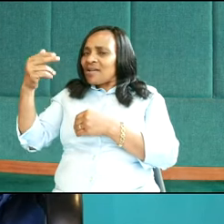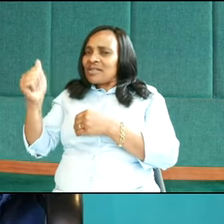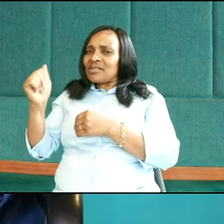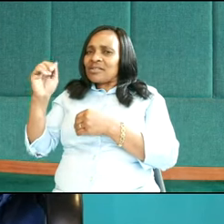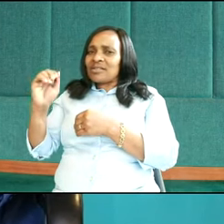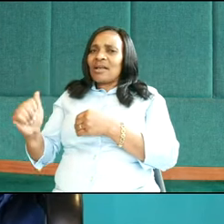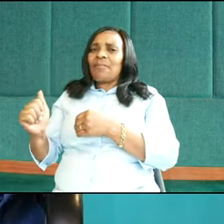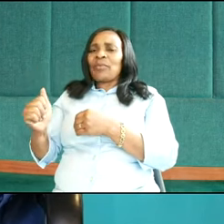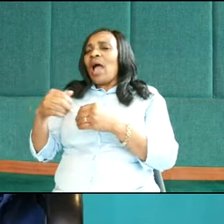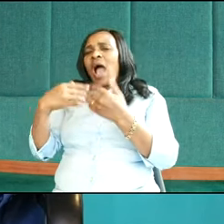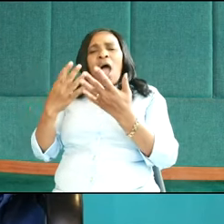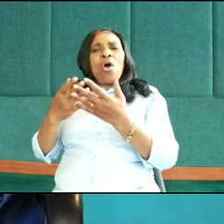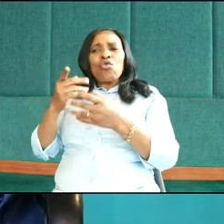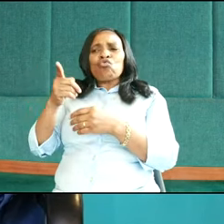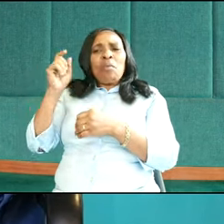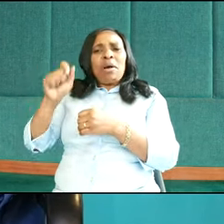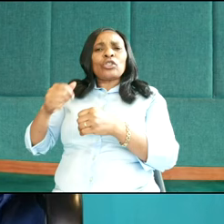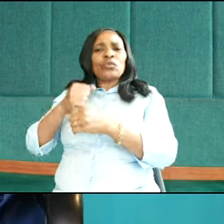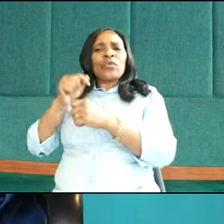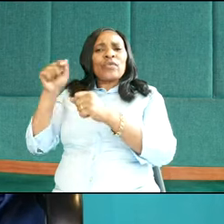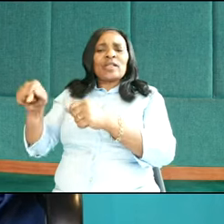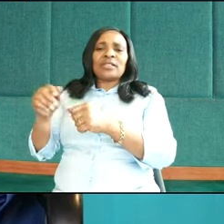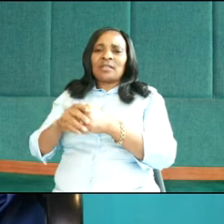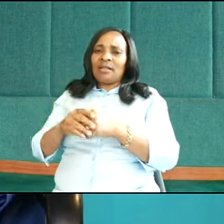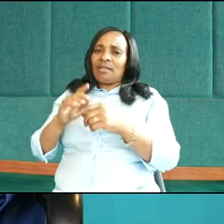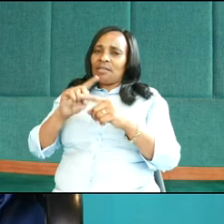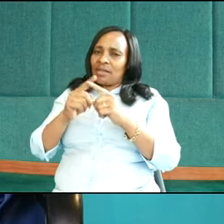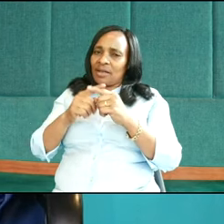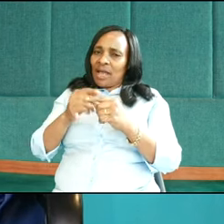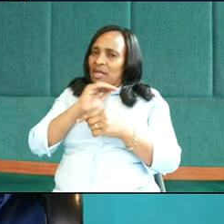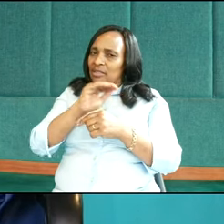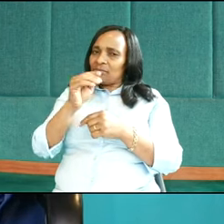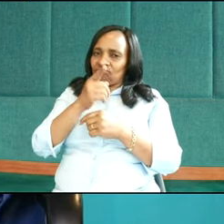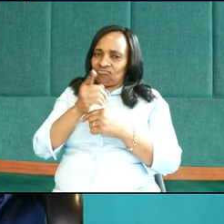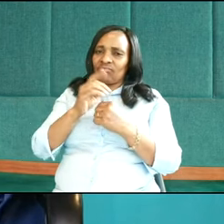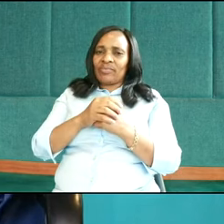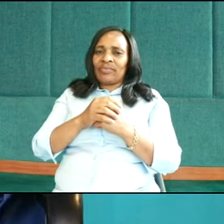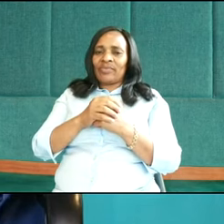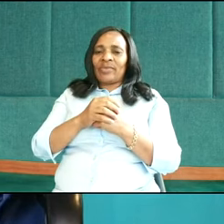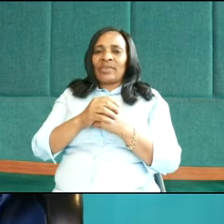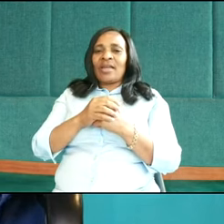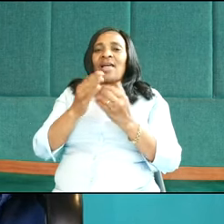"How dare you," you know. But Biyaki, I just wanted to ask,